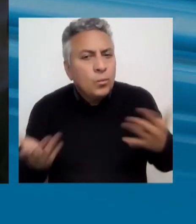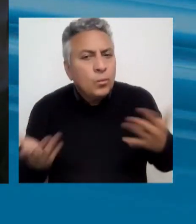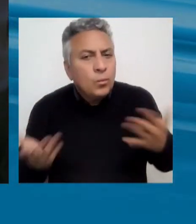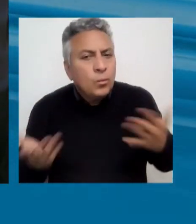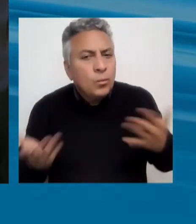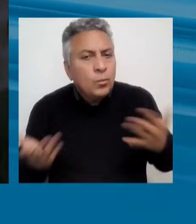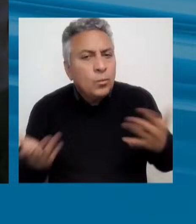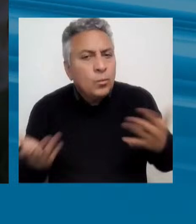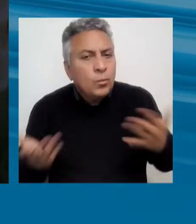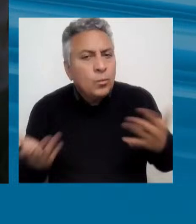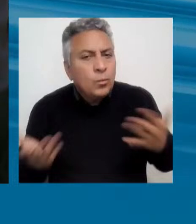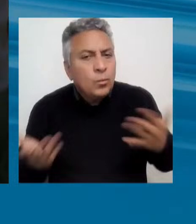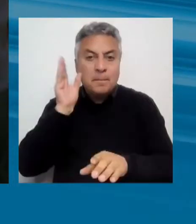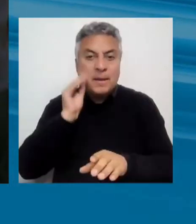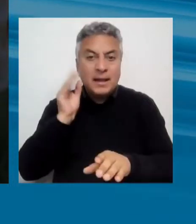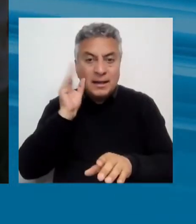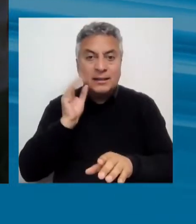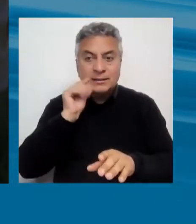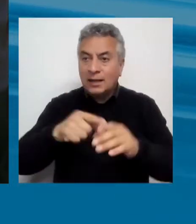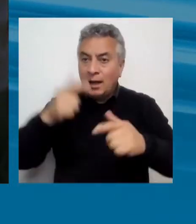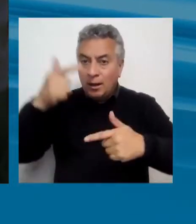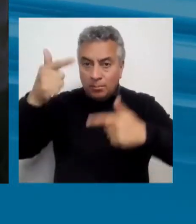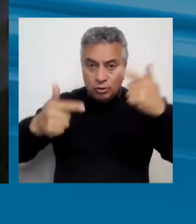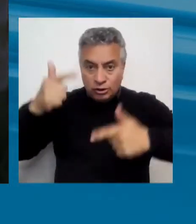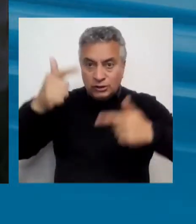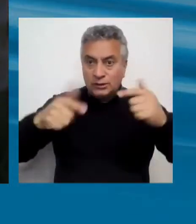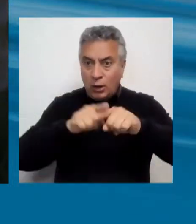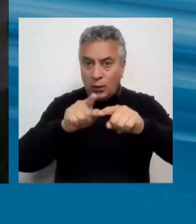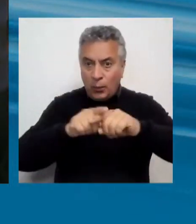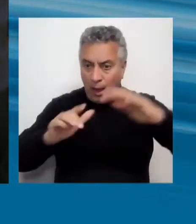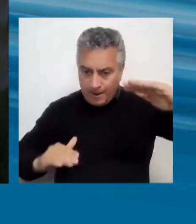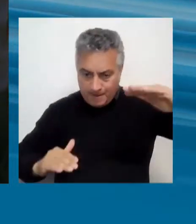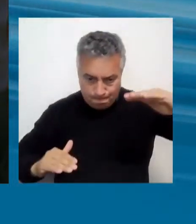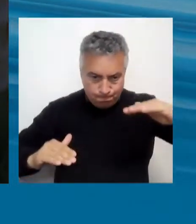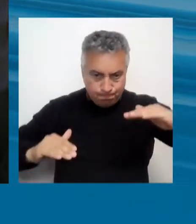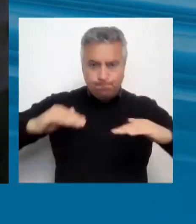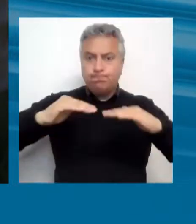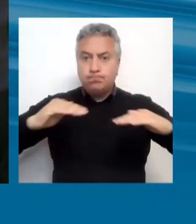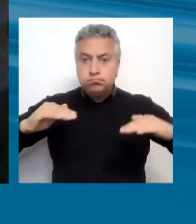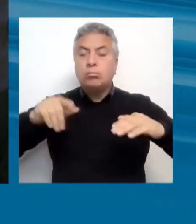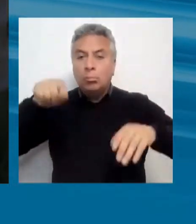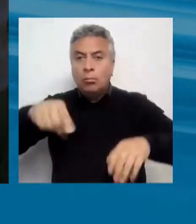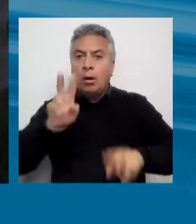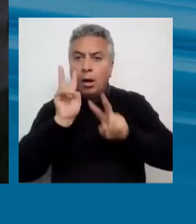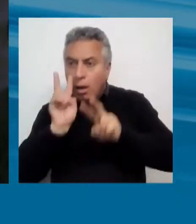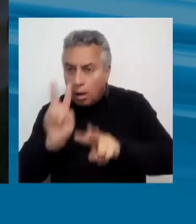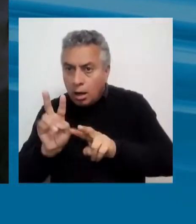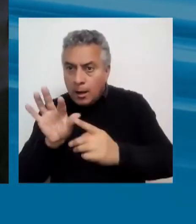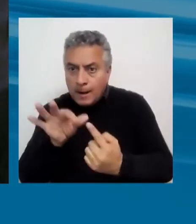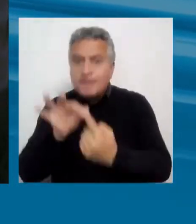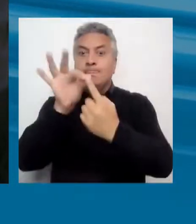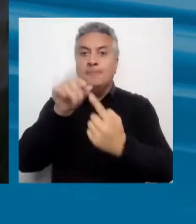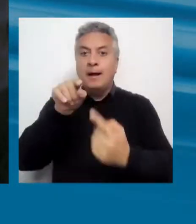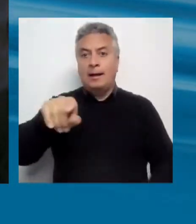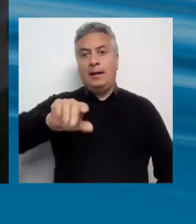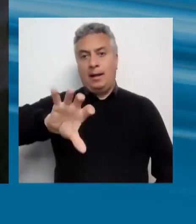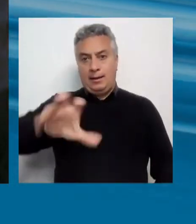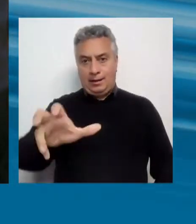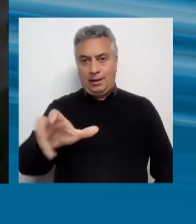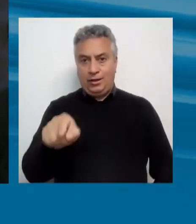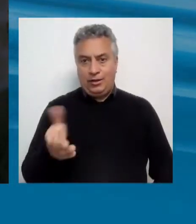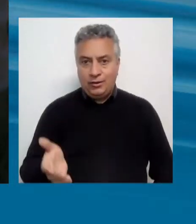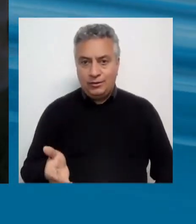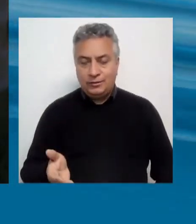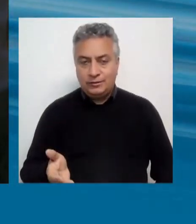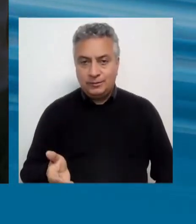successful experiences in policies to reduce inequalities can we experience or have we experienced in the region? In addition